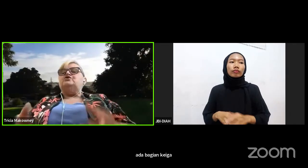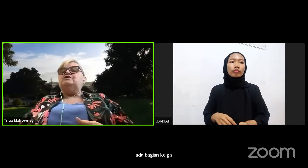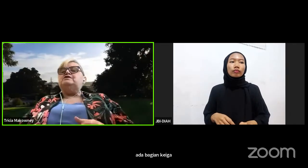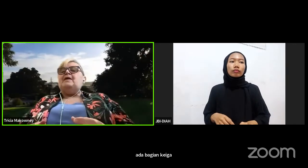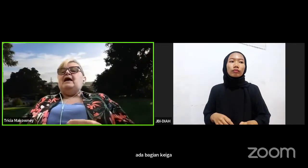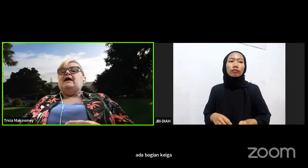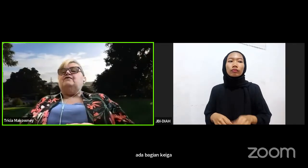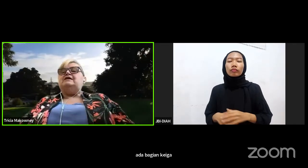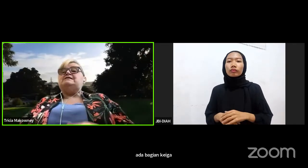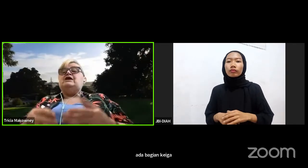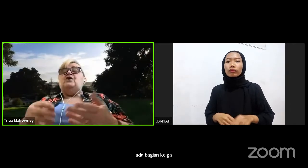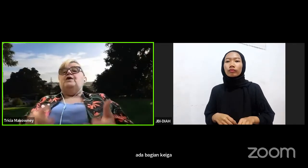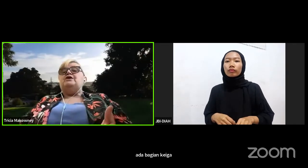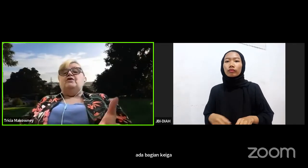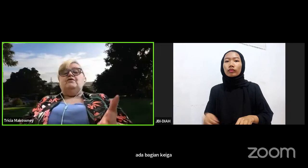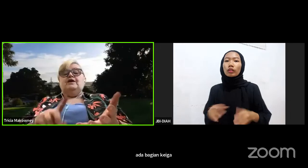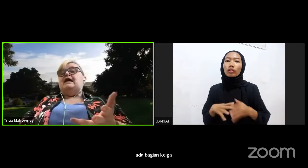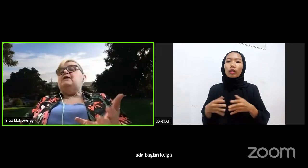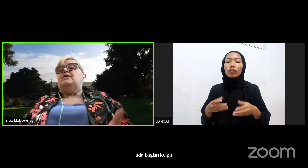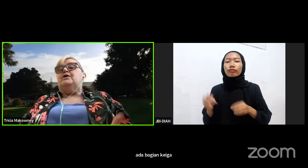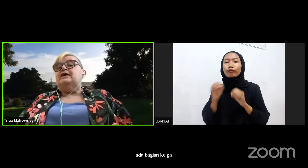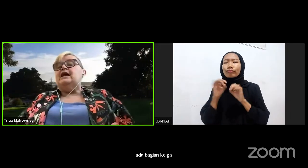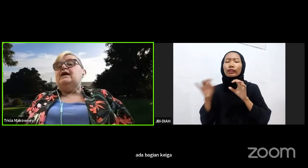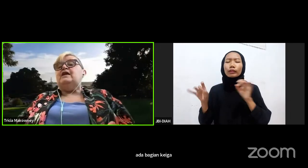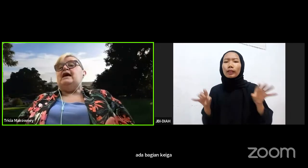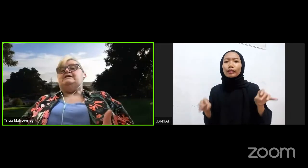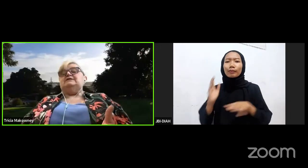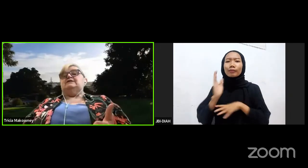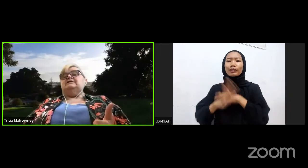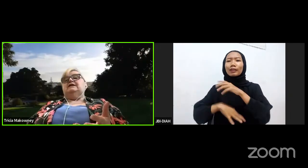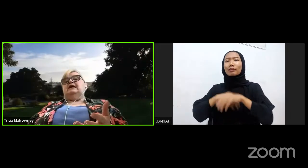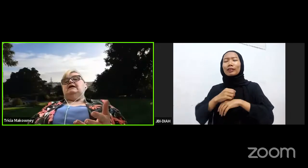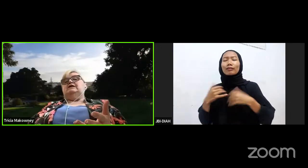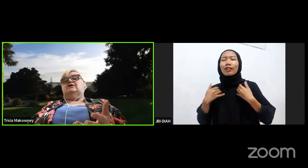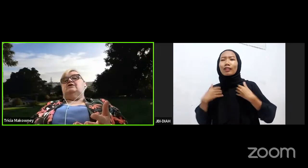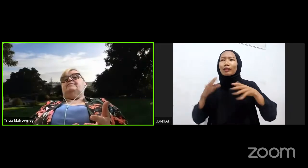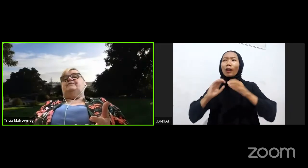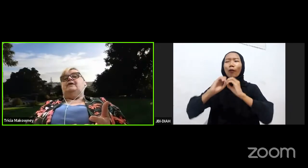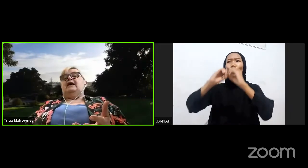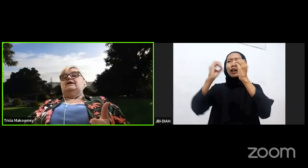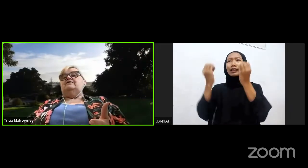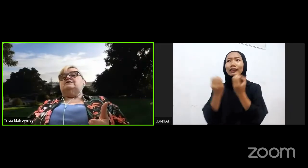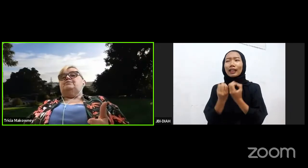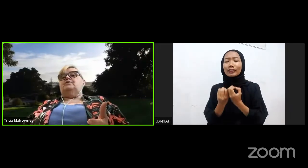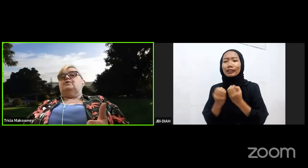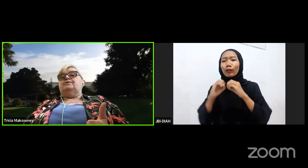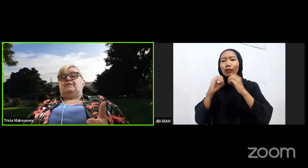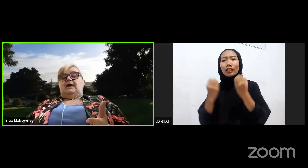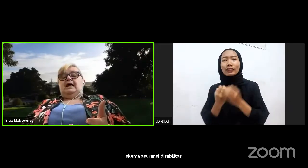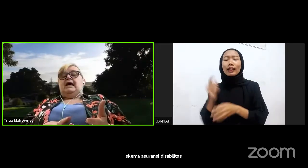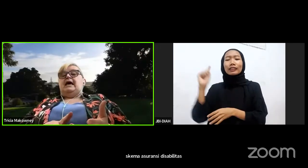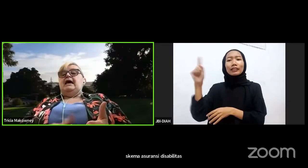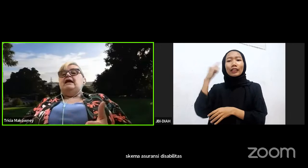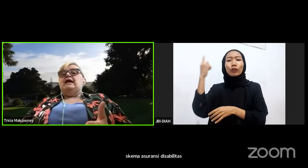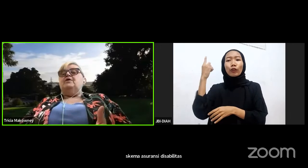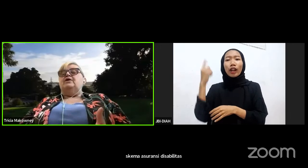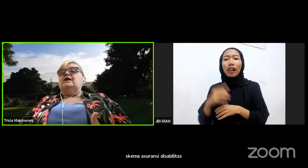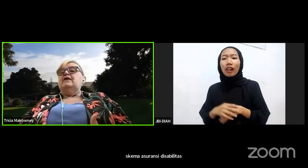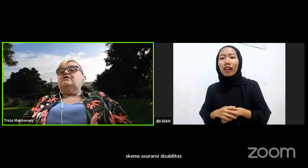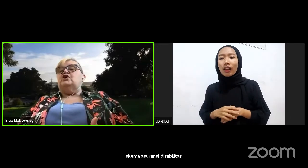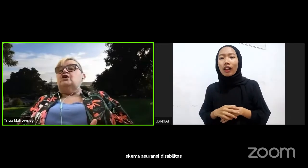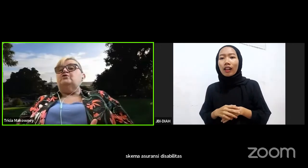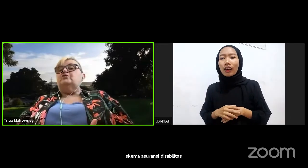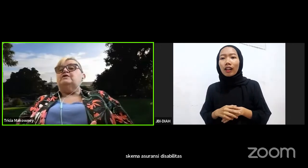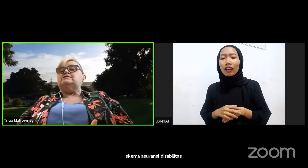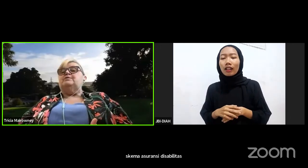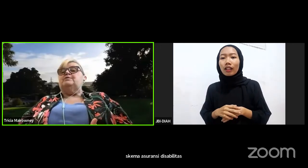the insurance part of it is we know that anybody can have an accident at any time and need the support. Anybody can have